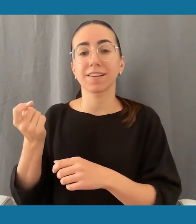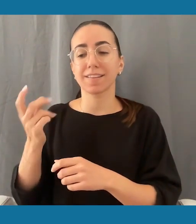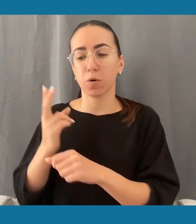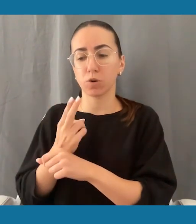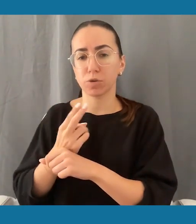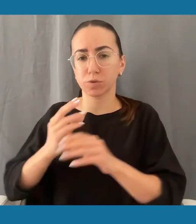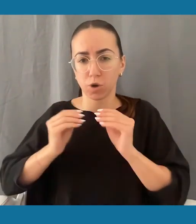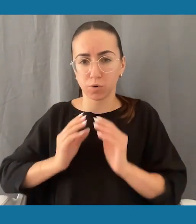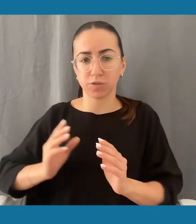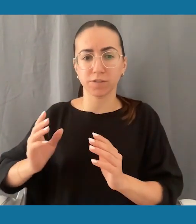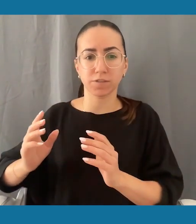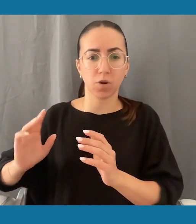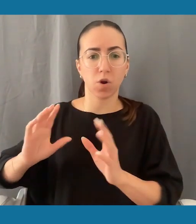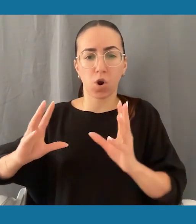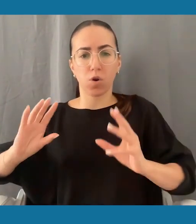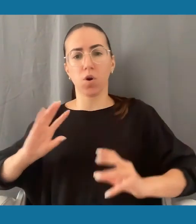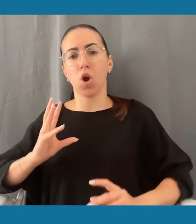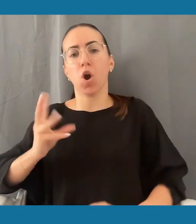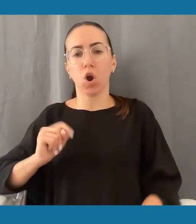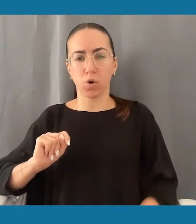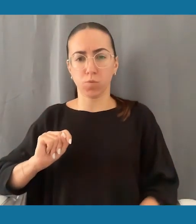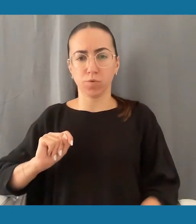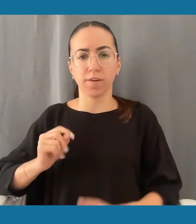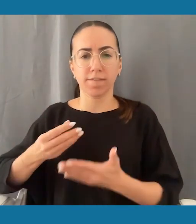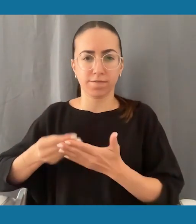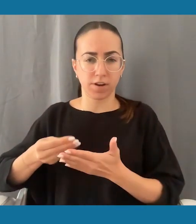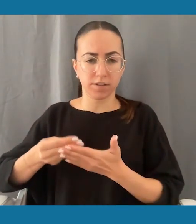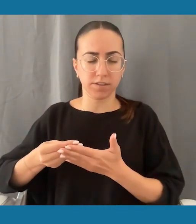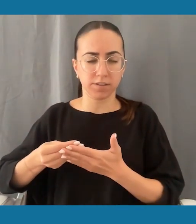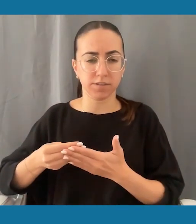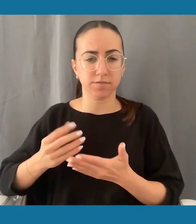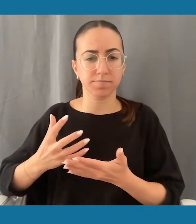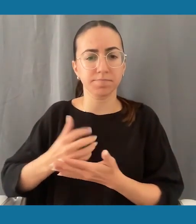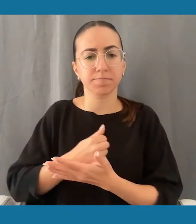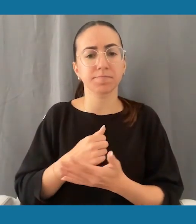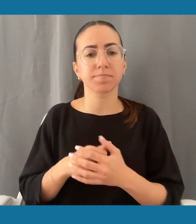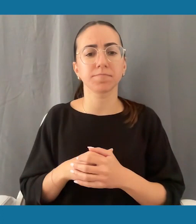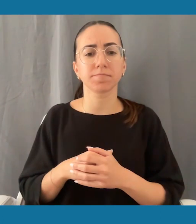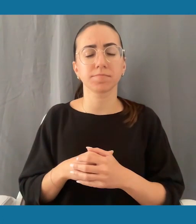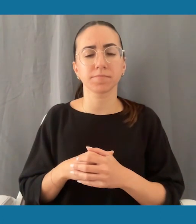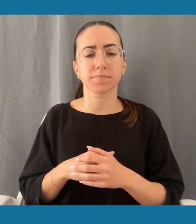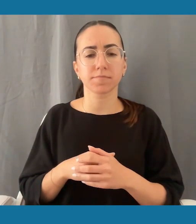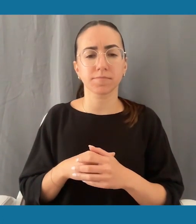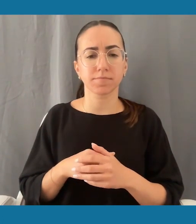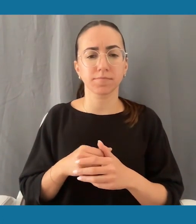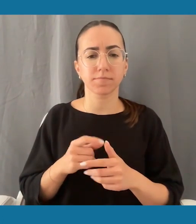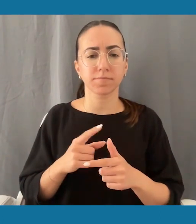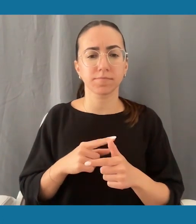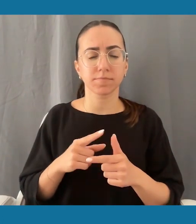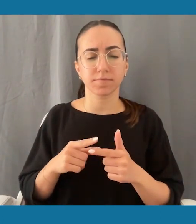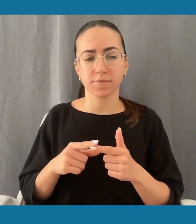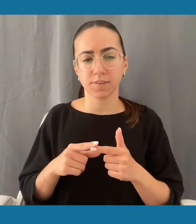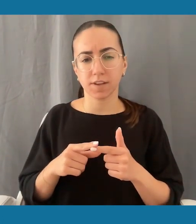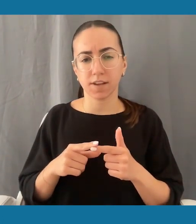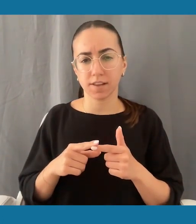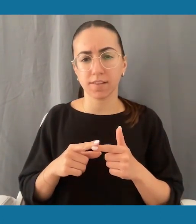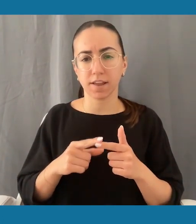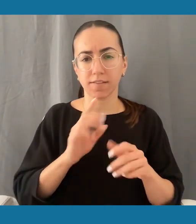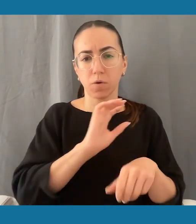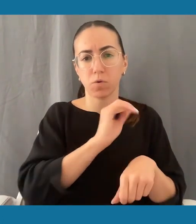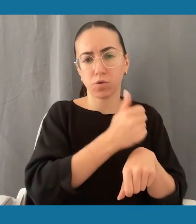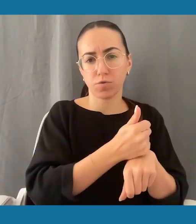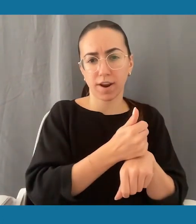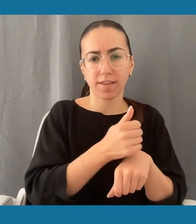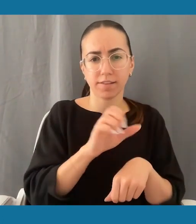And that is to be distinguished from a third party special needs trust, which means somebody else's funds is being used to create